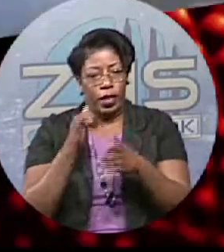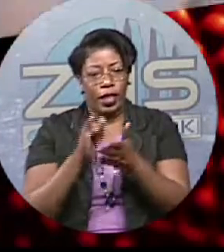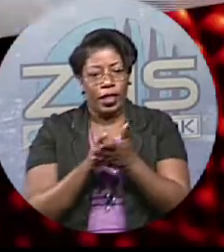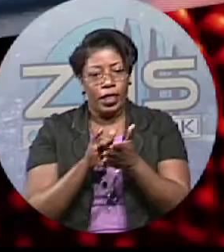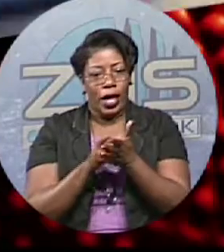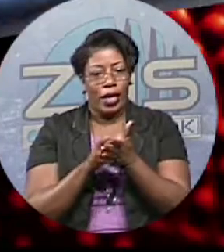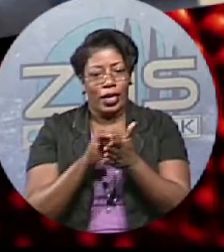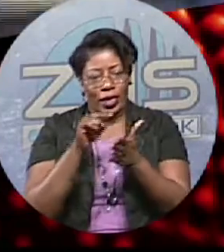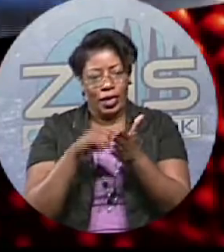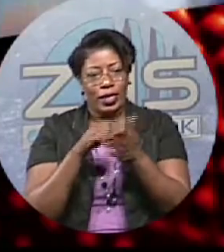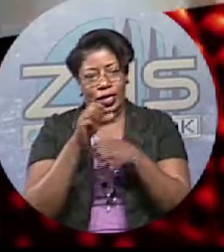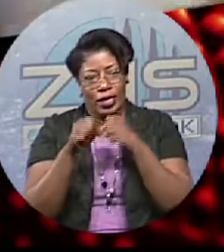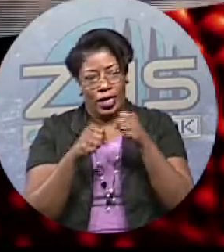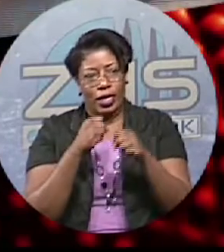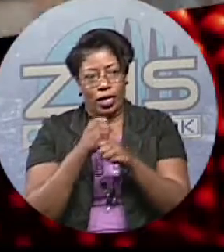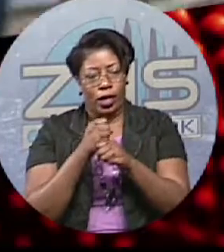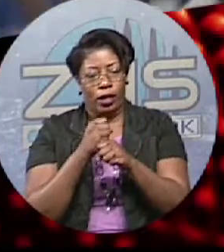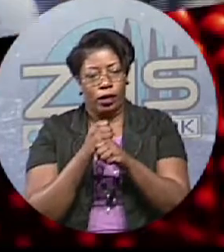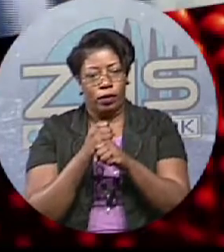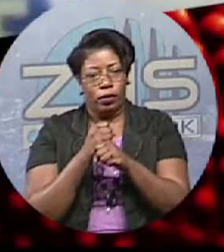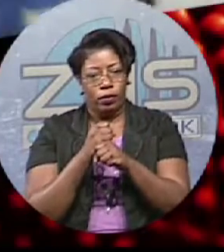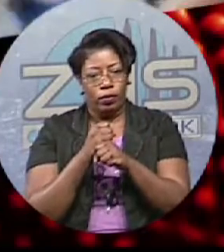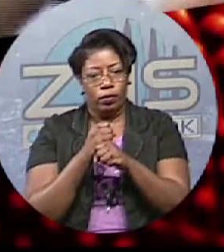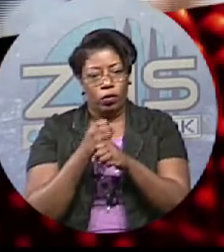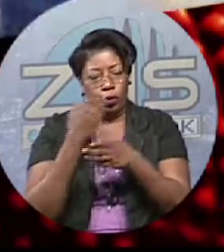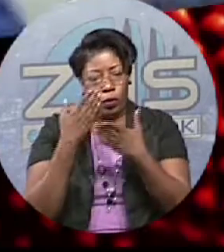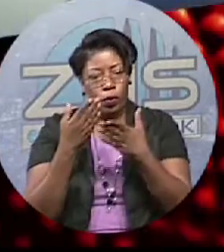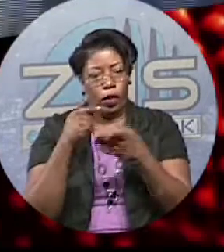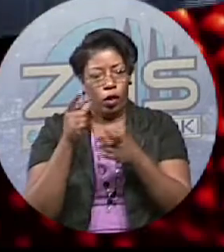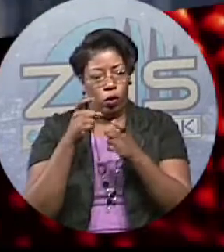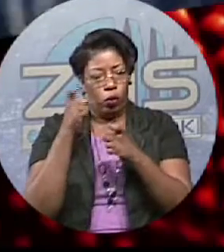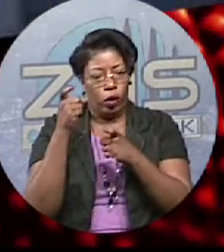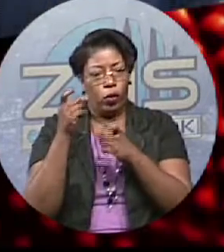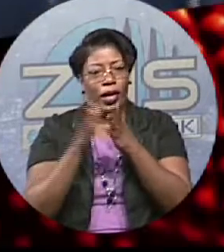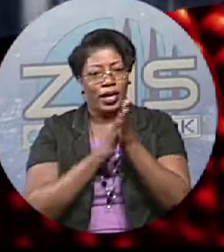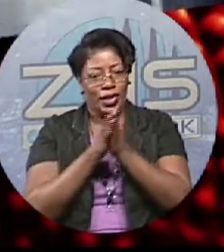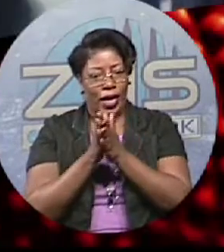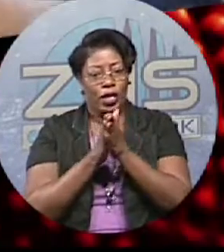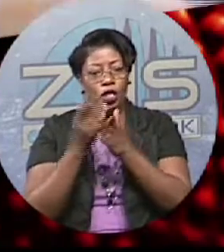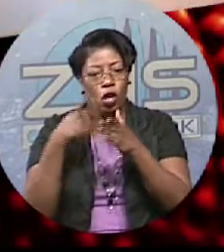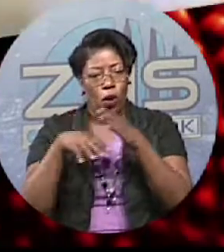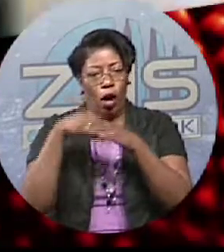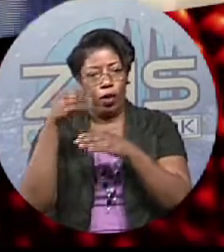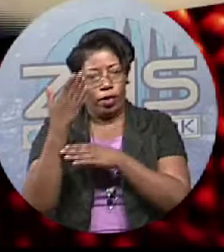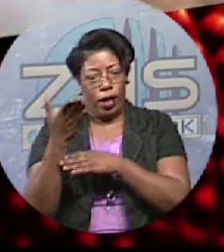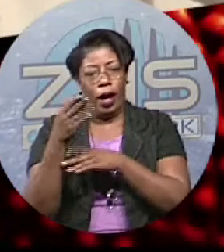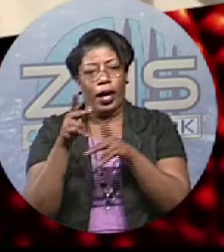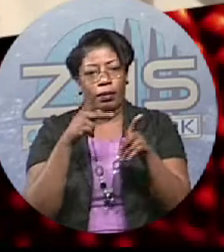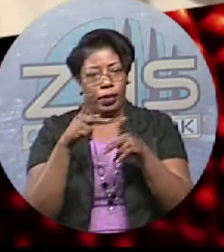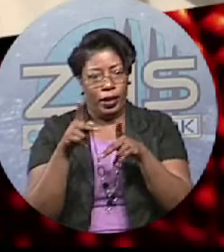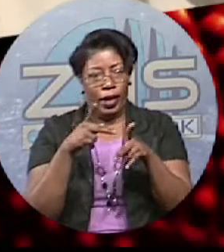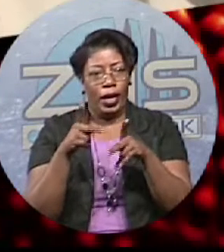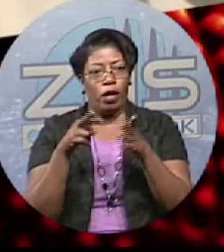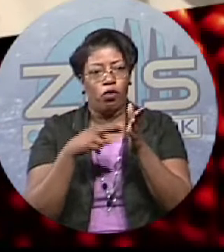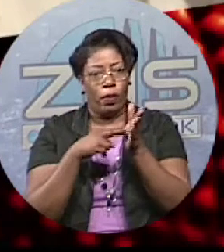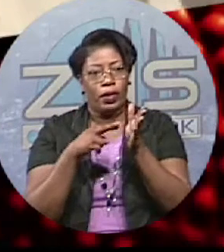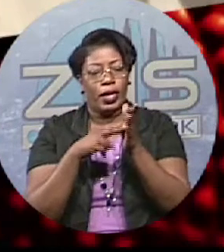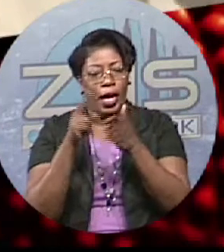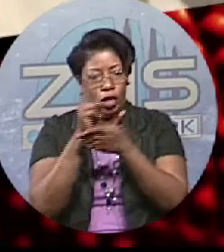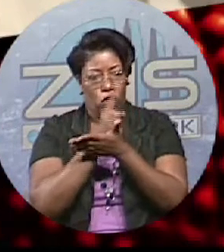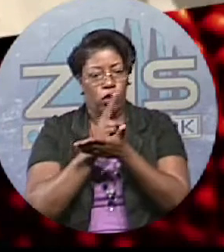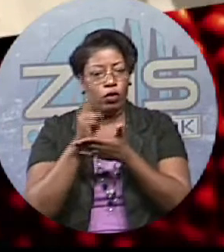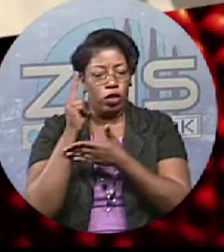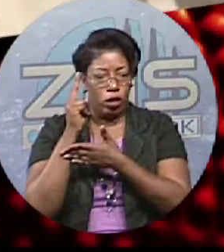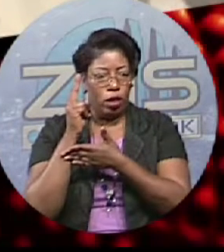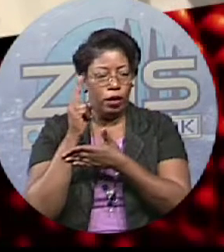is our year to, redeem ourselves and make it further into the tournament. So we're excited to go out there and play. We're excited to be able to represent our university and